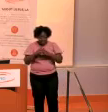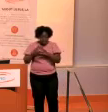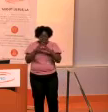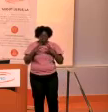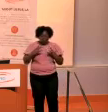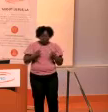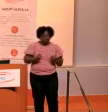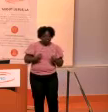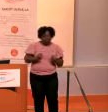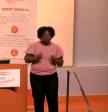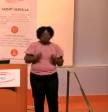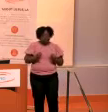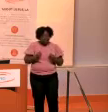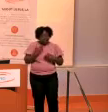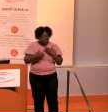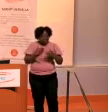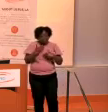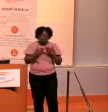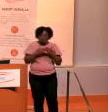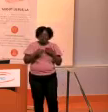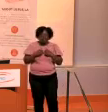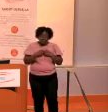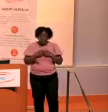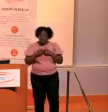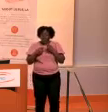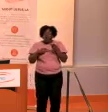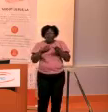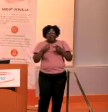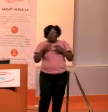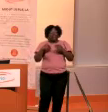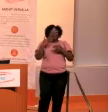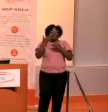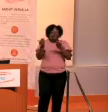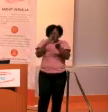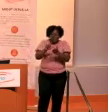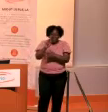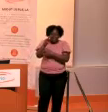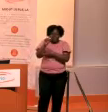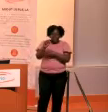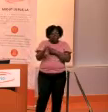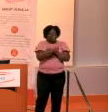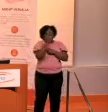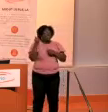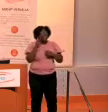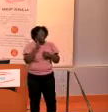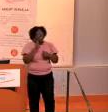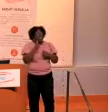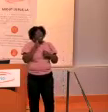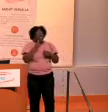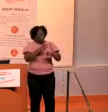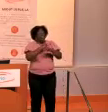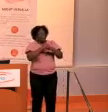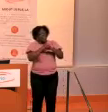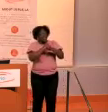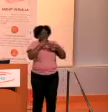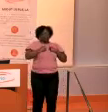As a follow-up to that early study, he treated more patients in lupus, but also other autoimmune diseases that are thought to be known